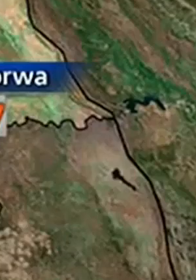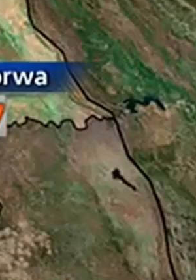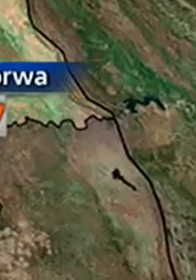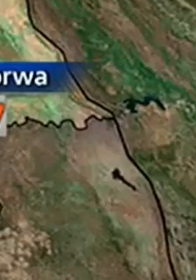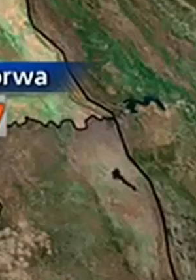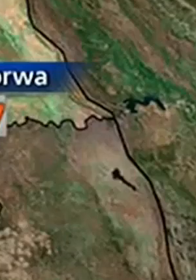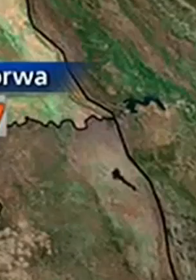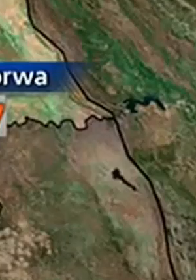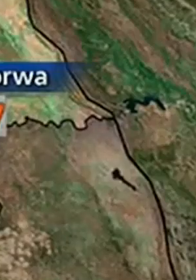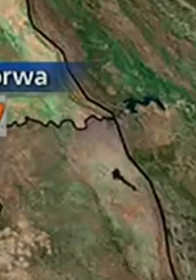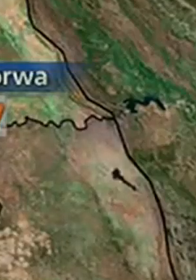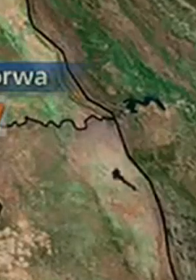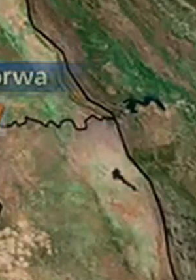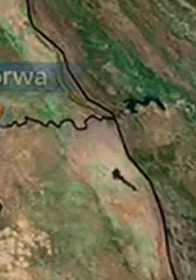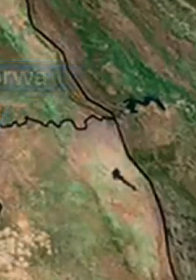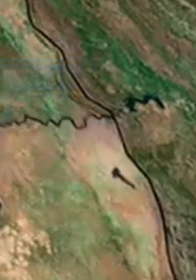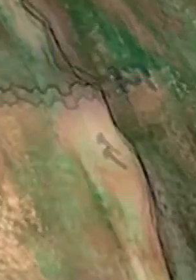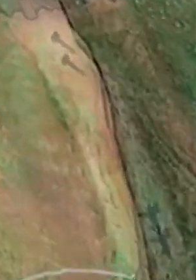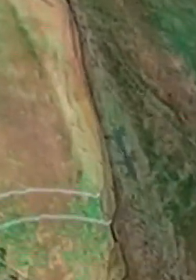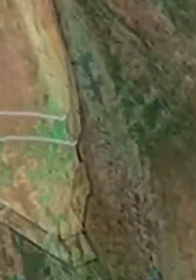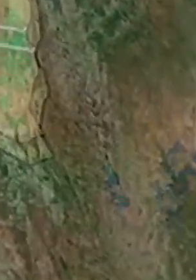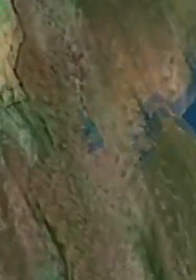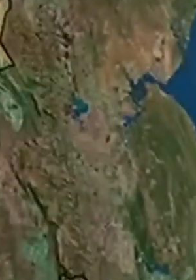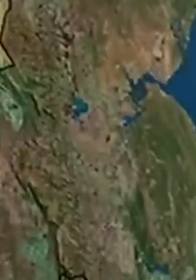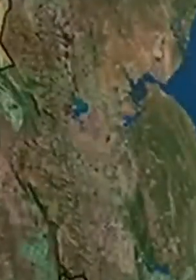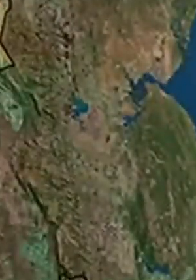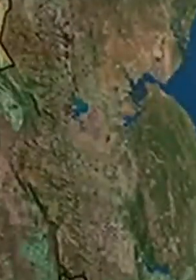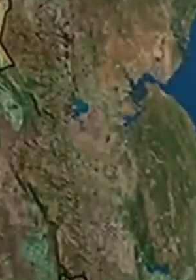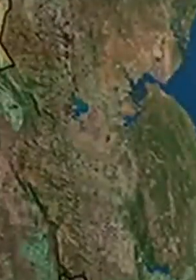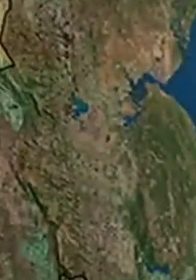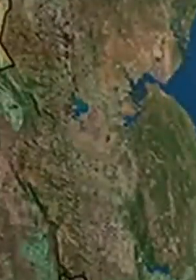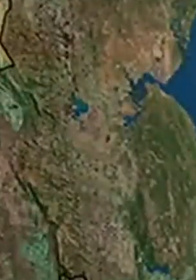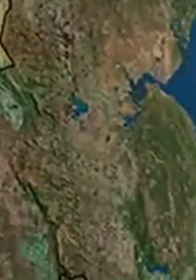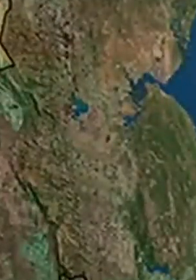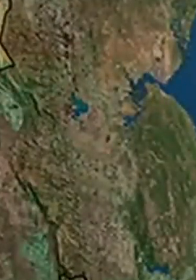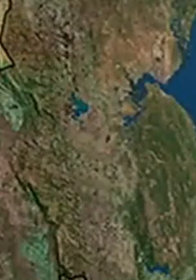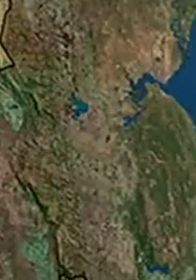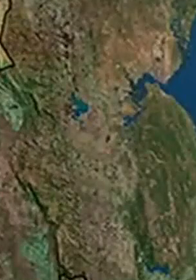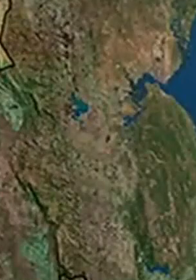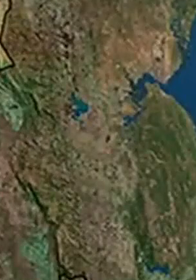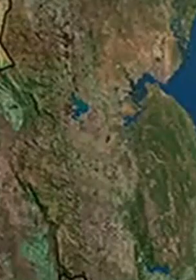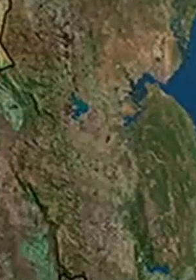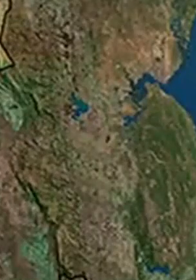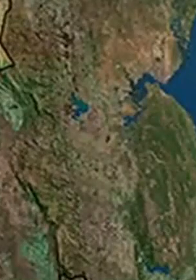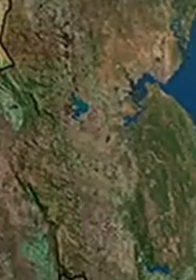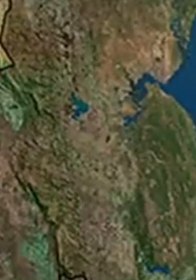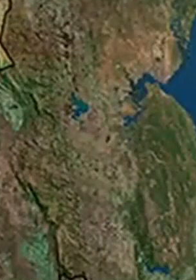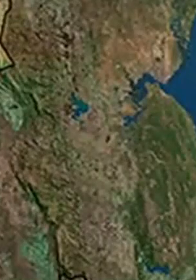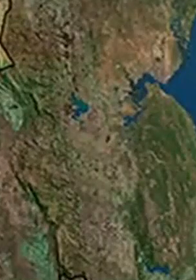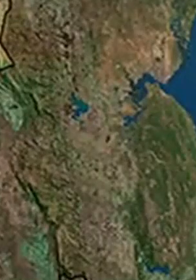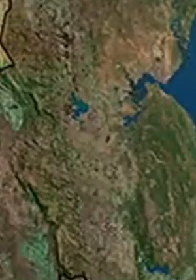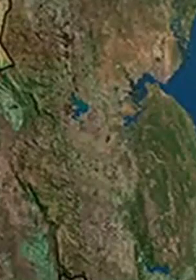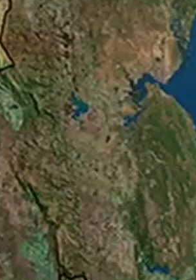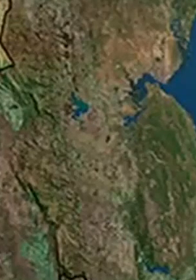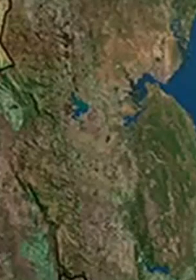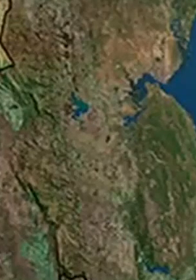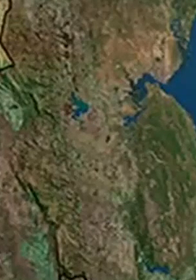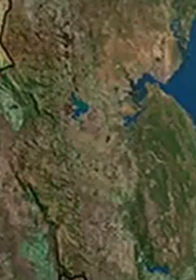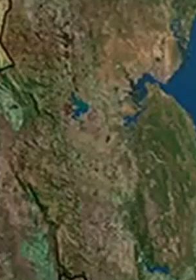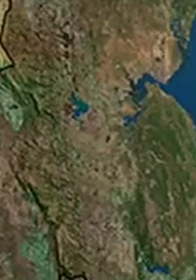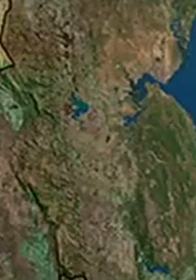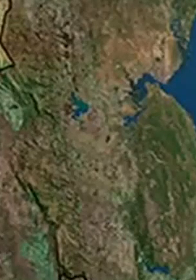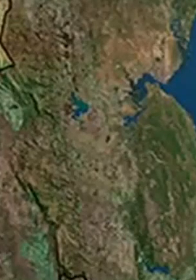fa Thabazimbi yona e tla be keme go digrata di le 30. mme Bela lona e tla be keme go digrata di le 30. re ka kwa provinceng